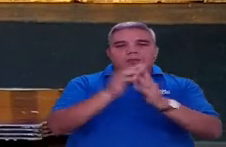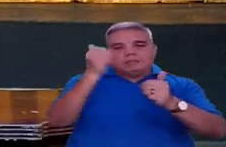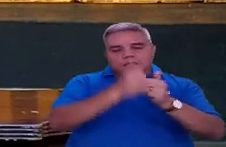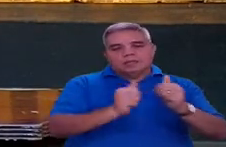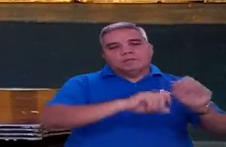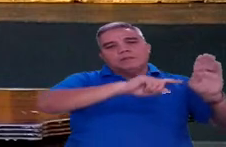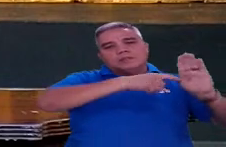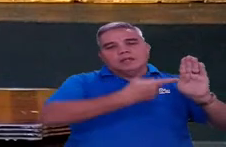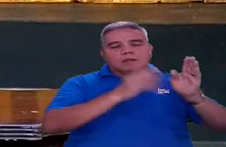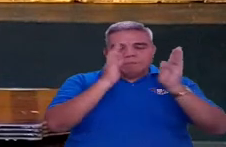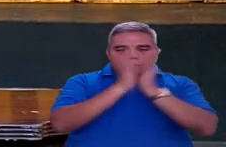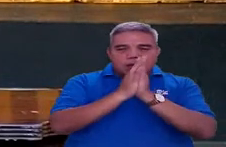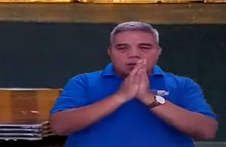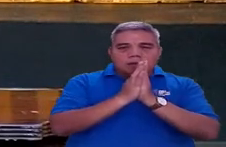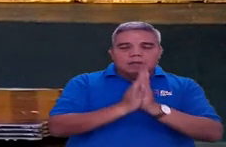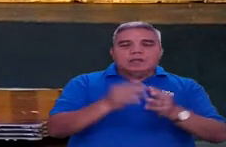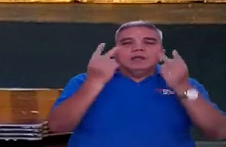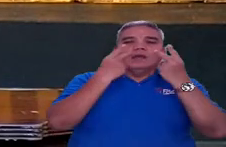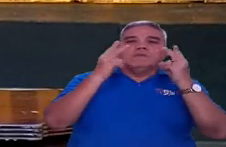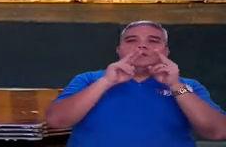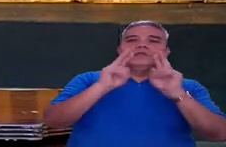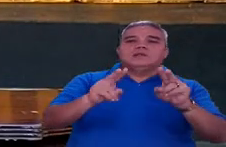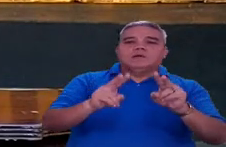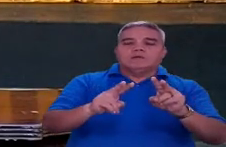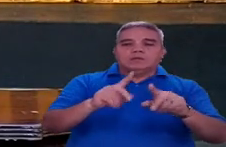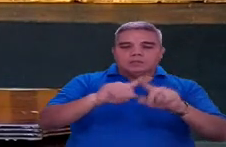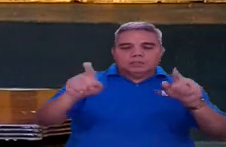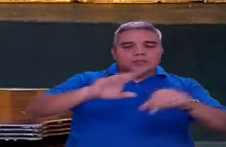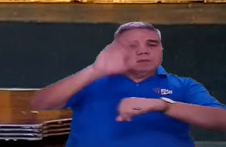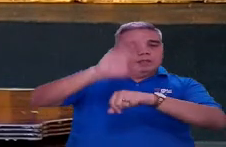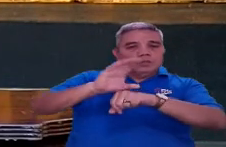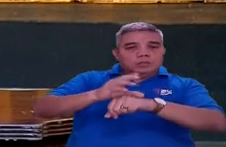started everything in prayer. And we know the result of